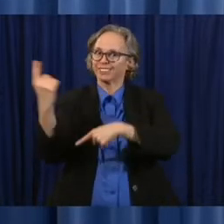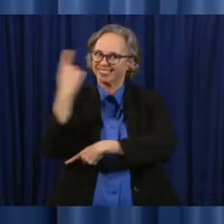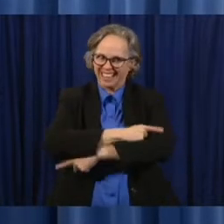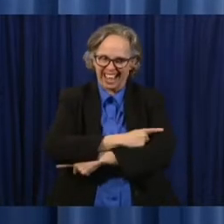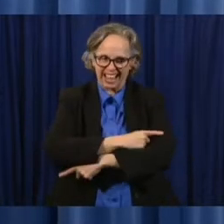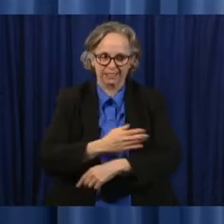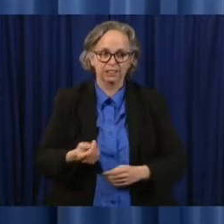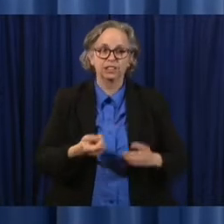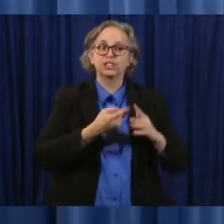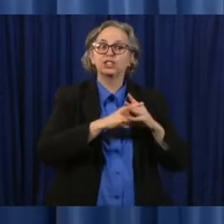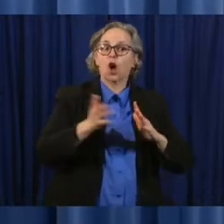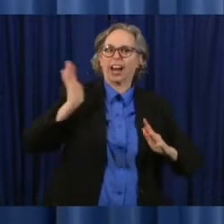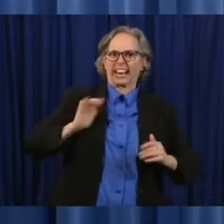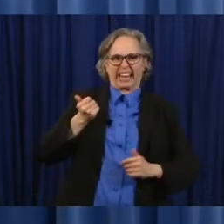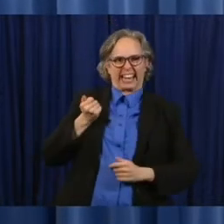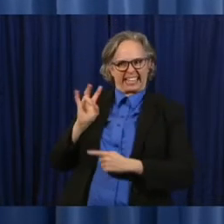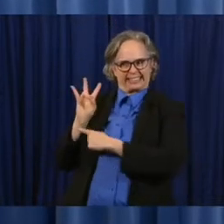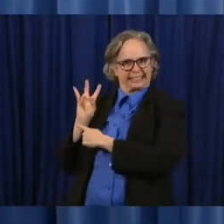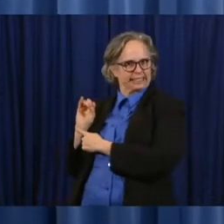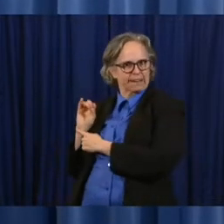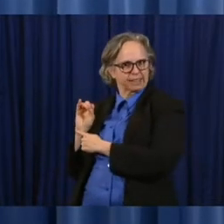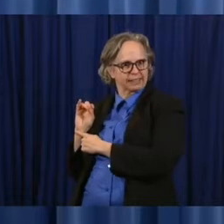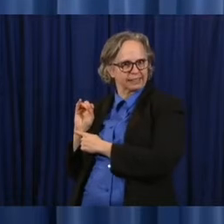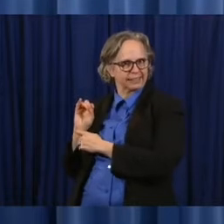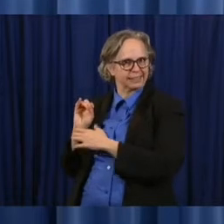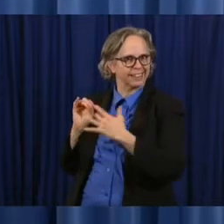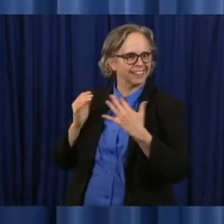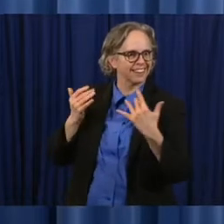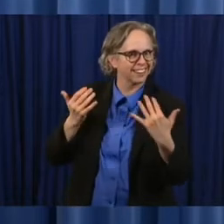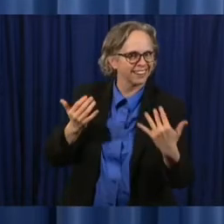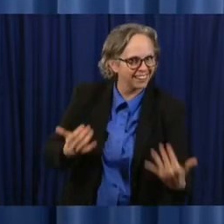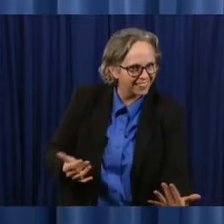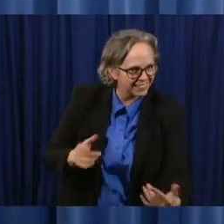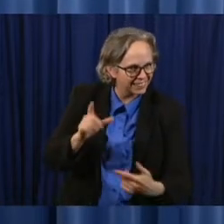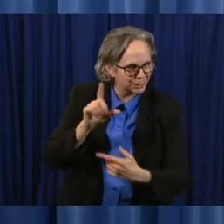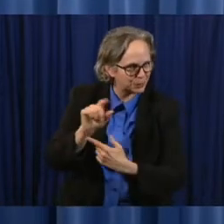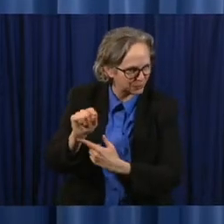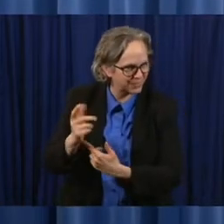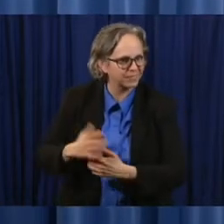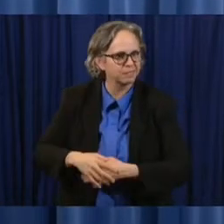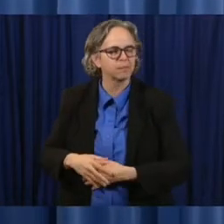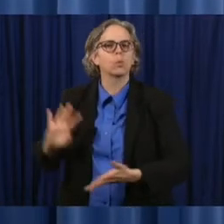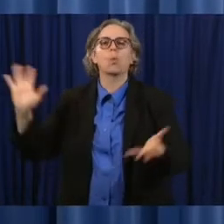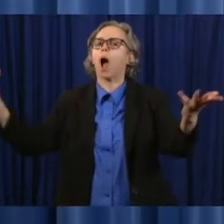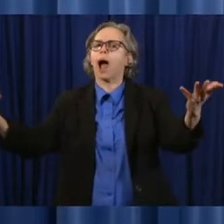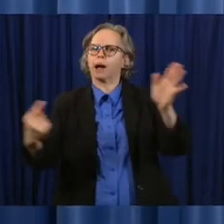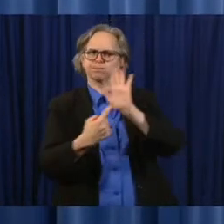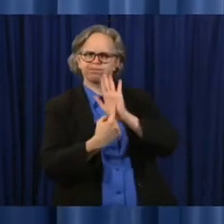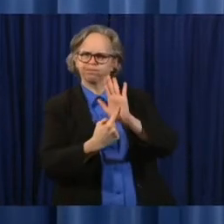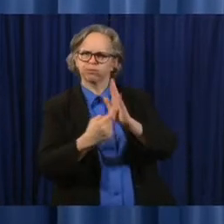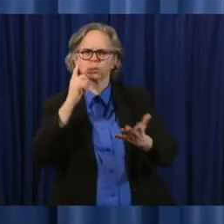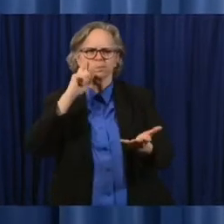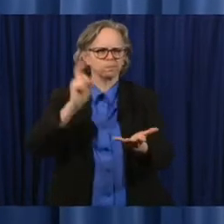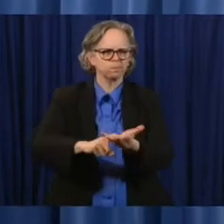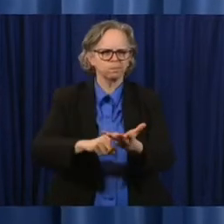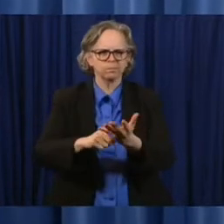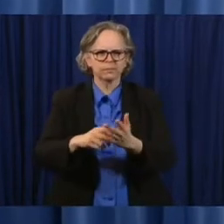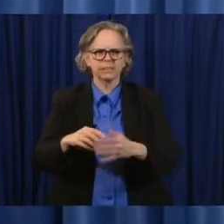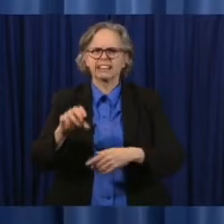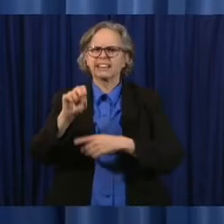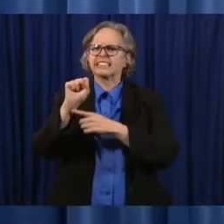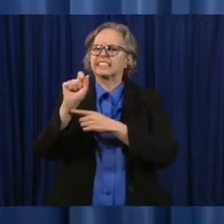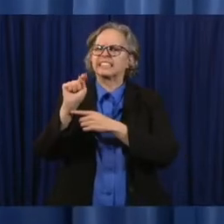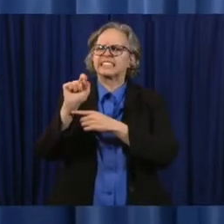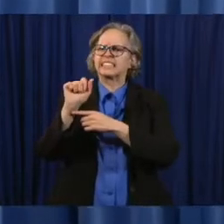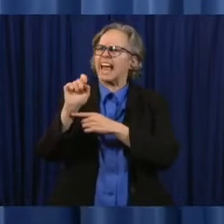gave a voice to an emerging public consciousness of the state of our planet. Today, Earth Day is celebrated worldwide by people